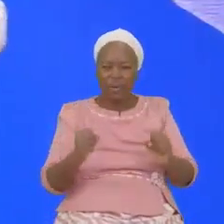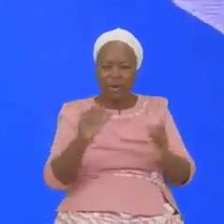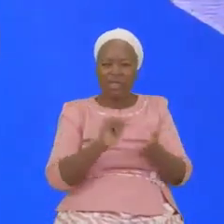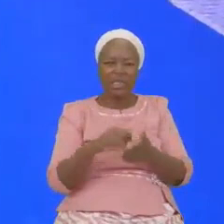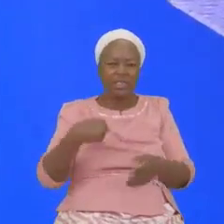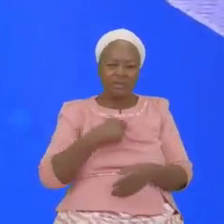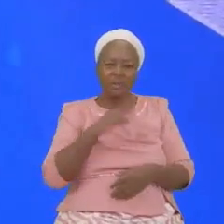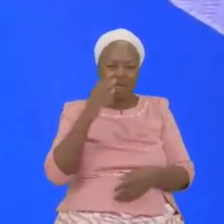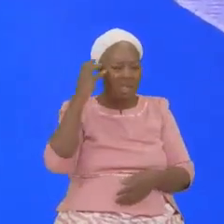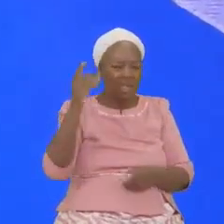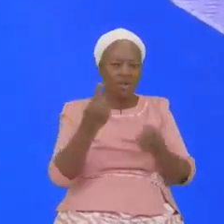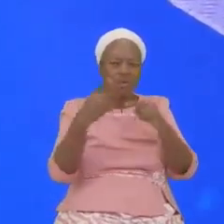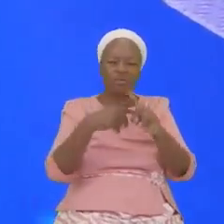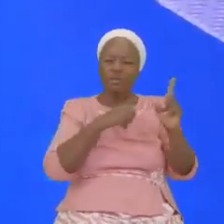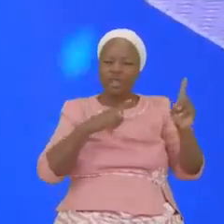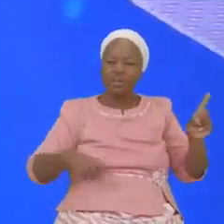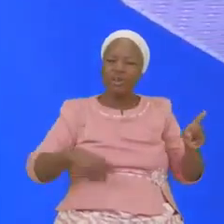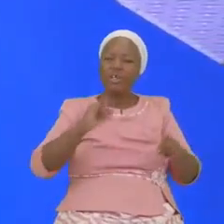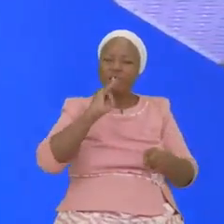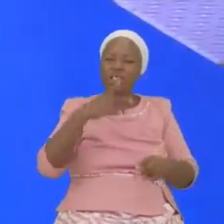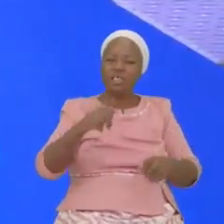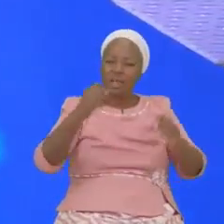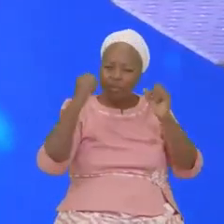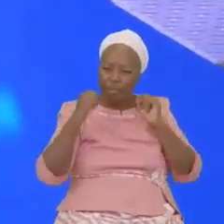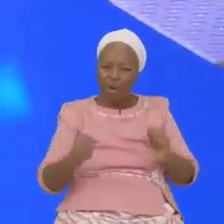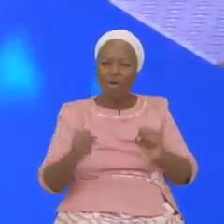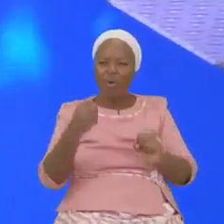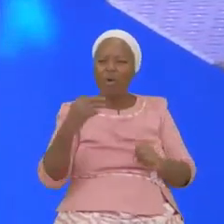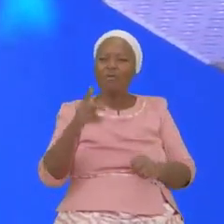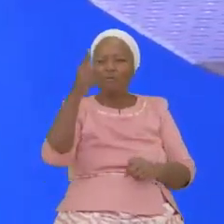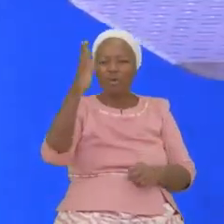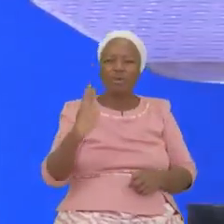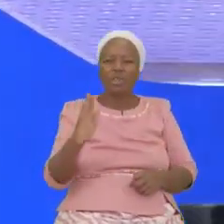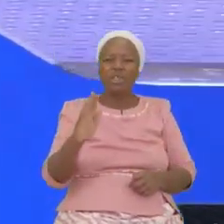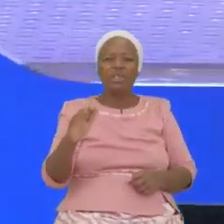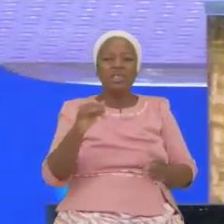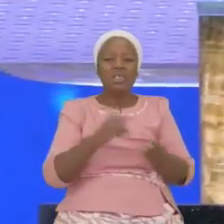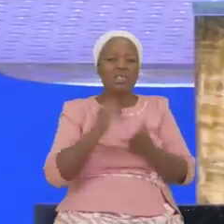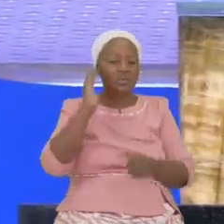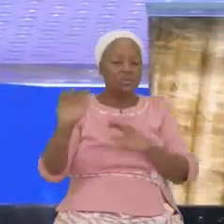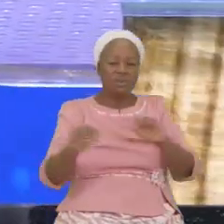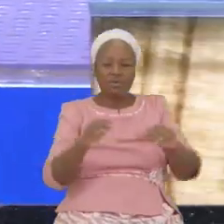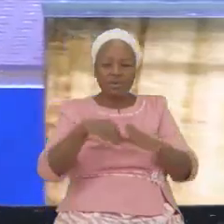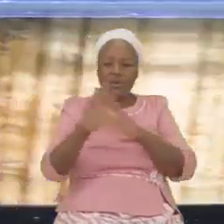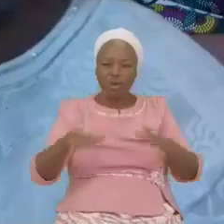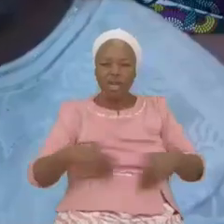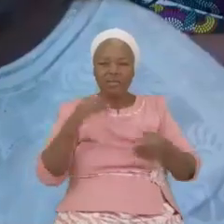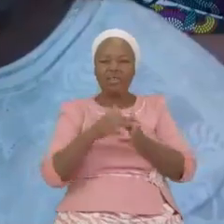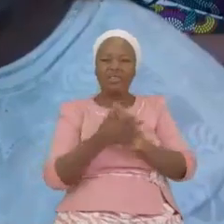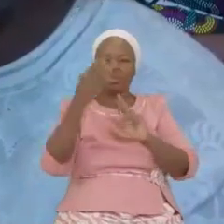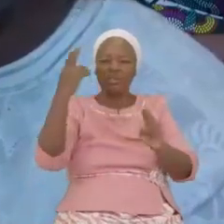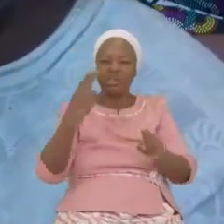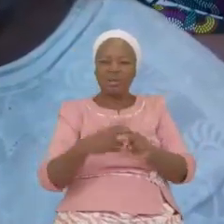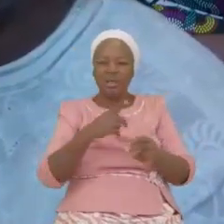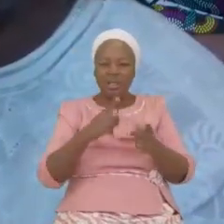we're hearing coming from the Lord, is the power of God. It will perform your life in Jesus' name.